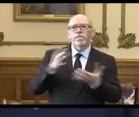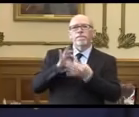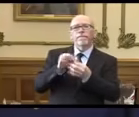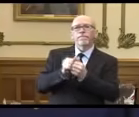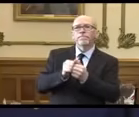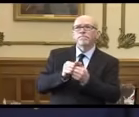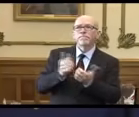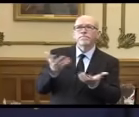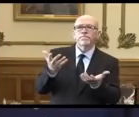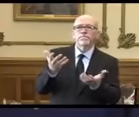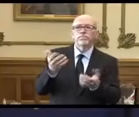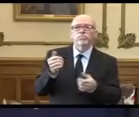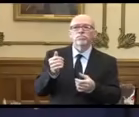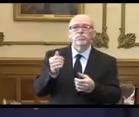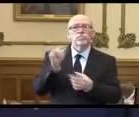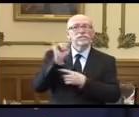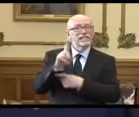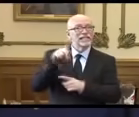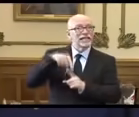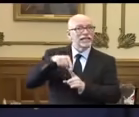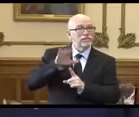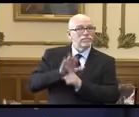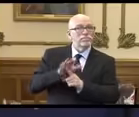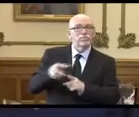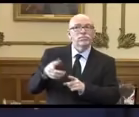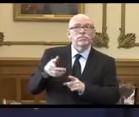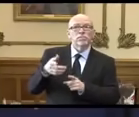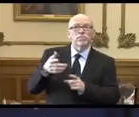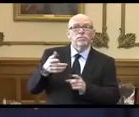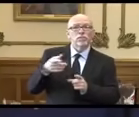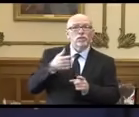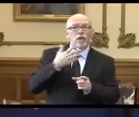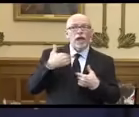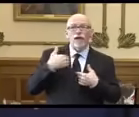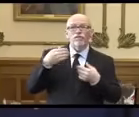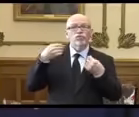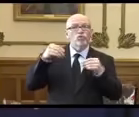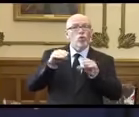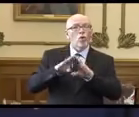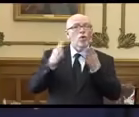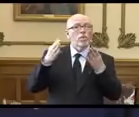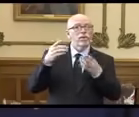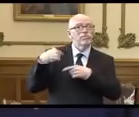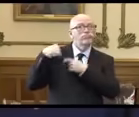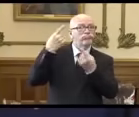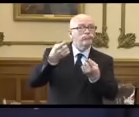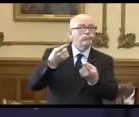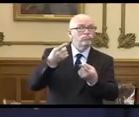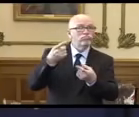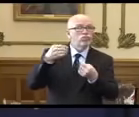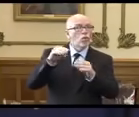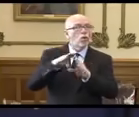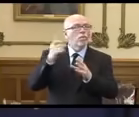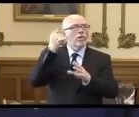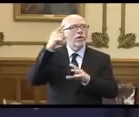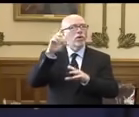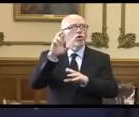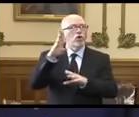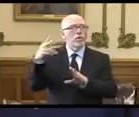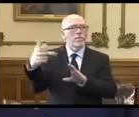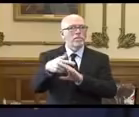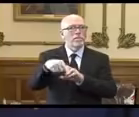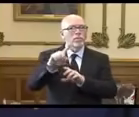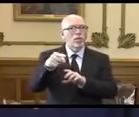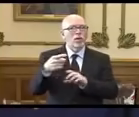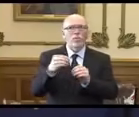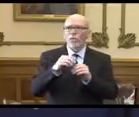with Indiana having had retail open curbside for some days now, more than a